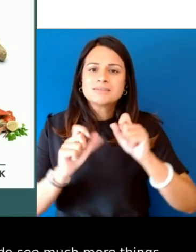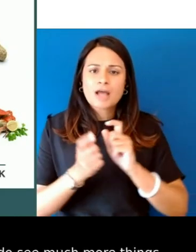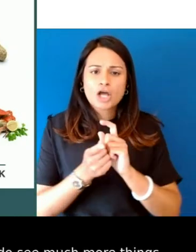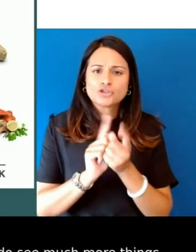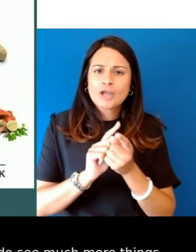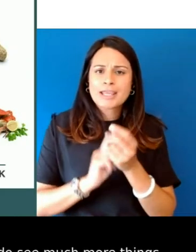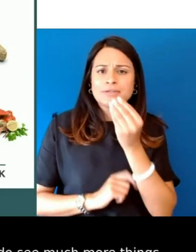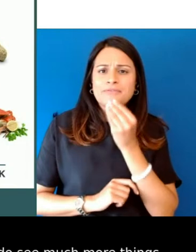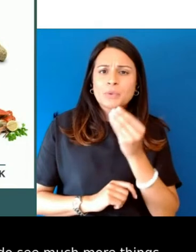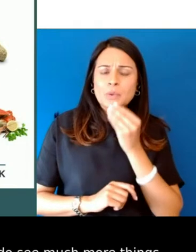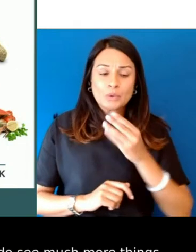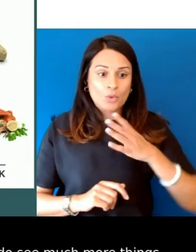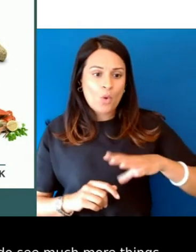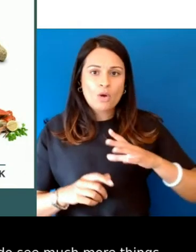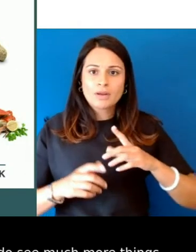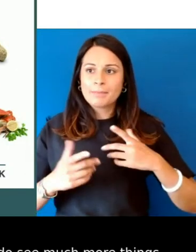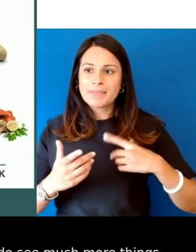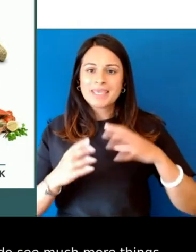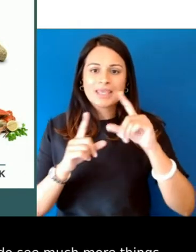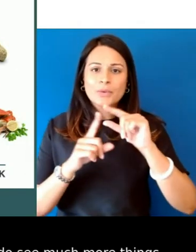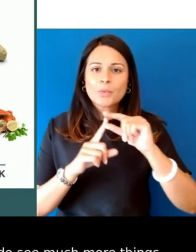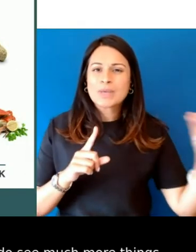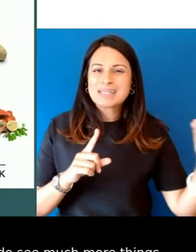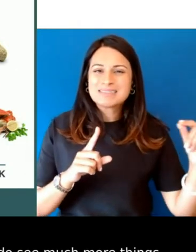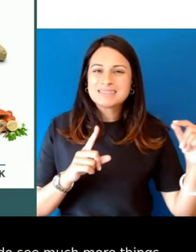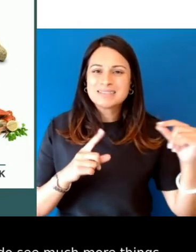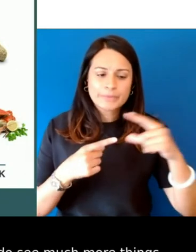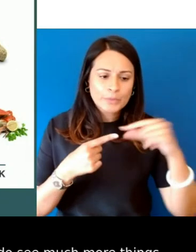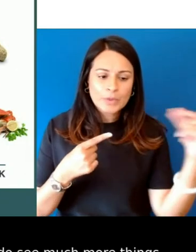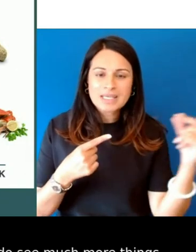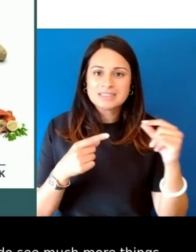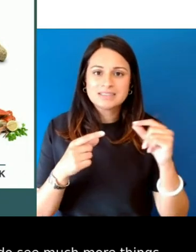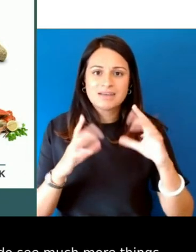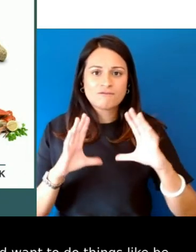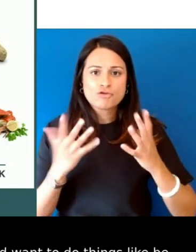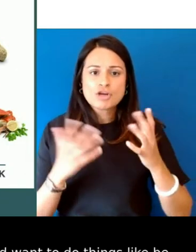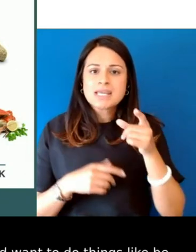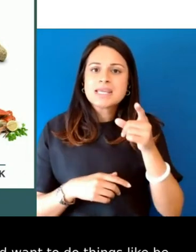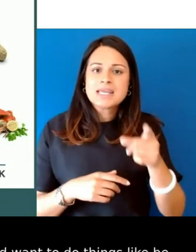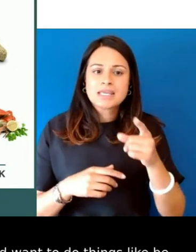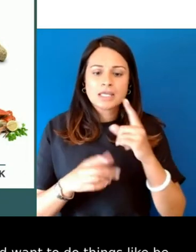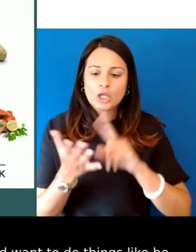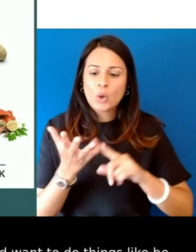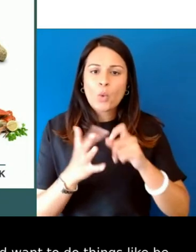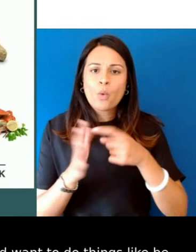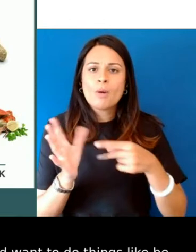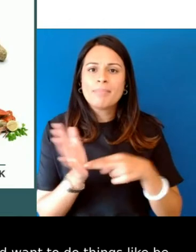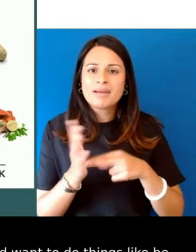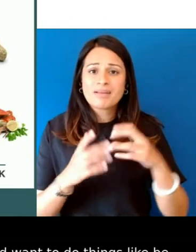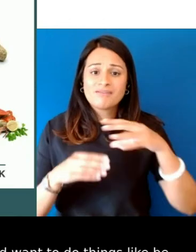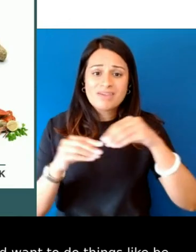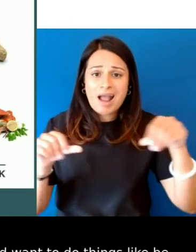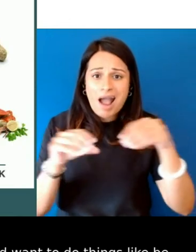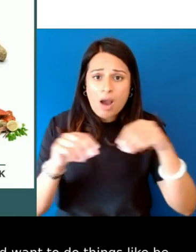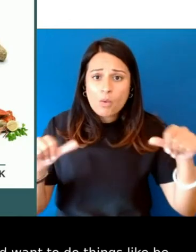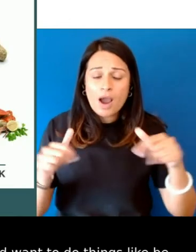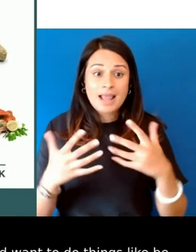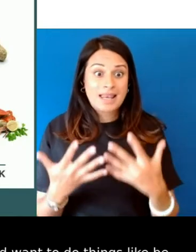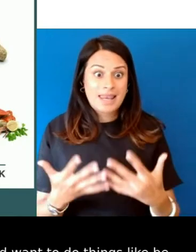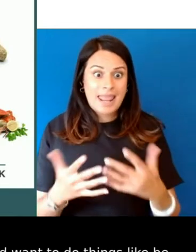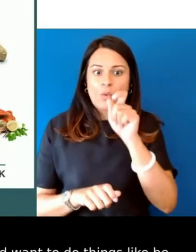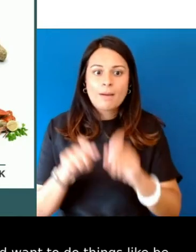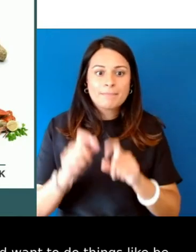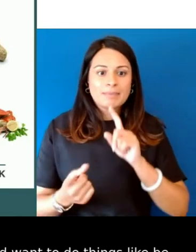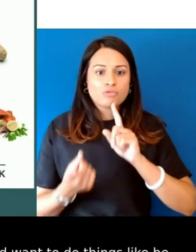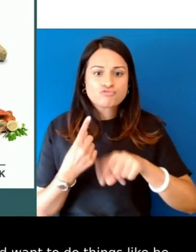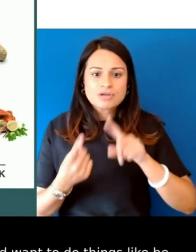want to do things like be wheat free we start to use more things like loop and flower and then we get adults who are now reacting more to lupine with the